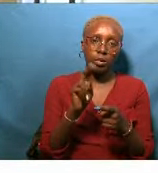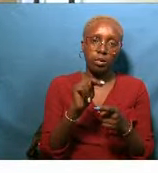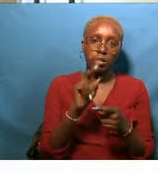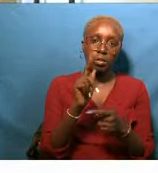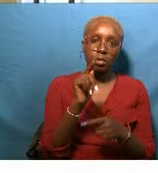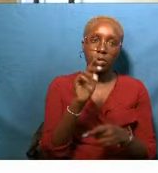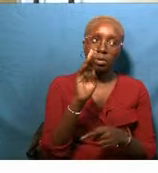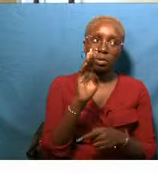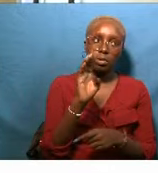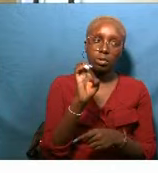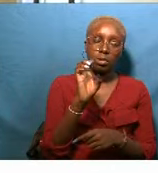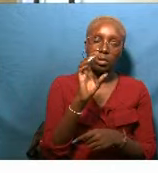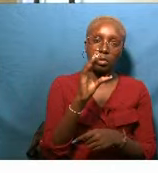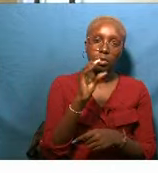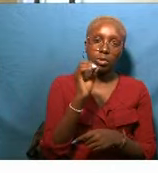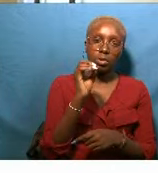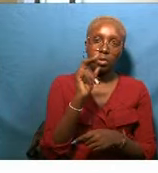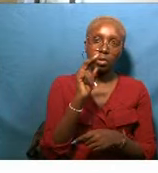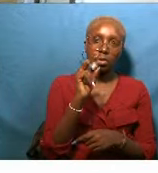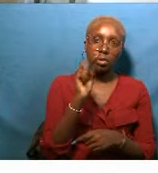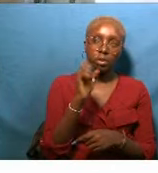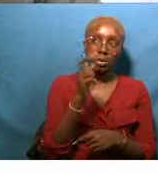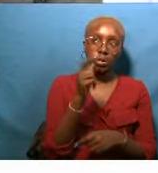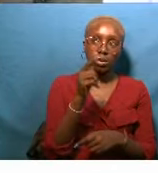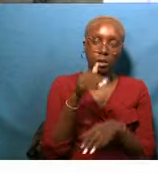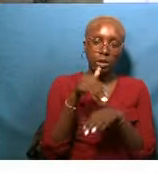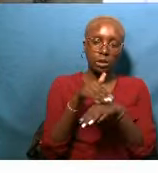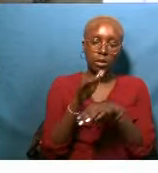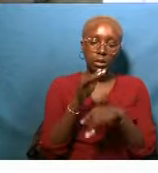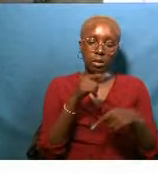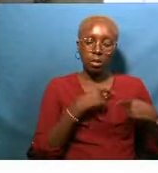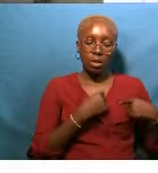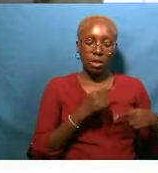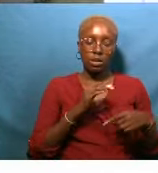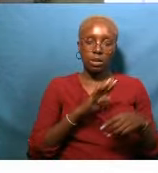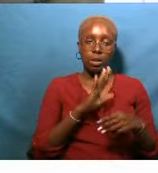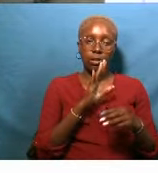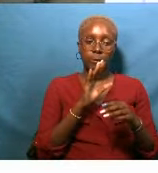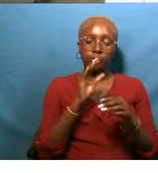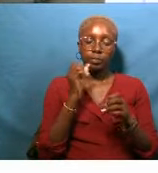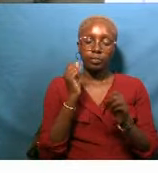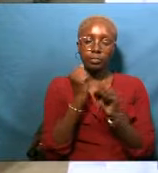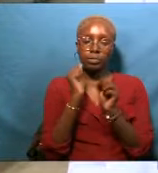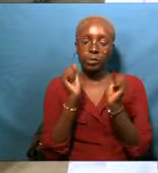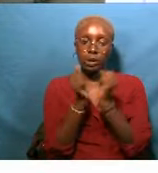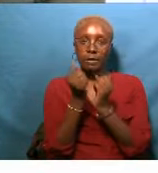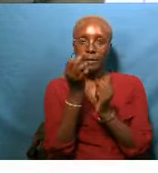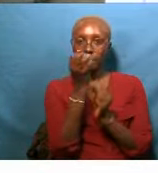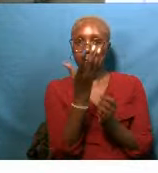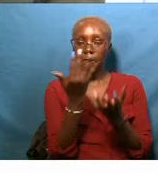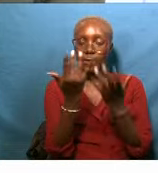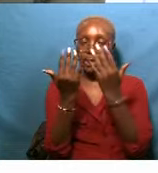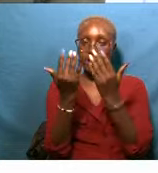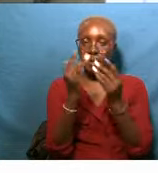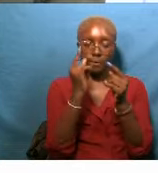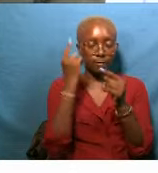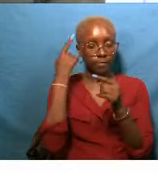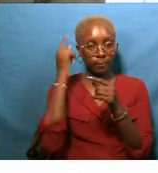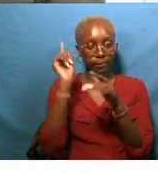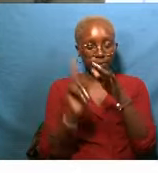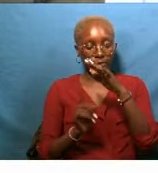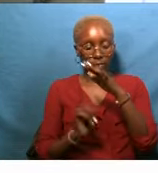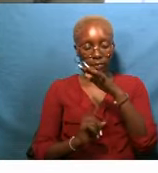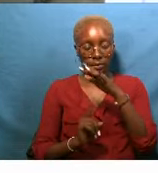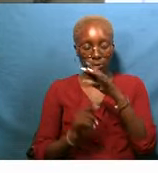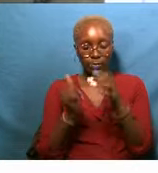your heart, set their hearts with the flames of fire for mission and ministry to which you have